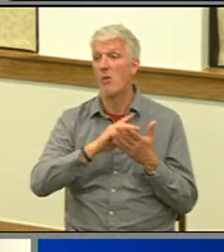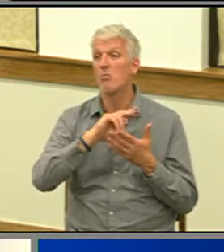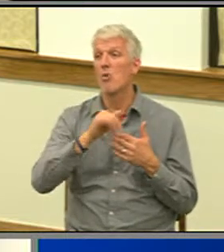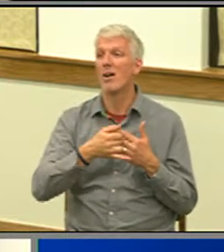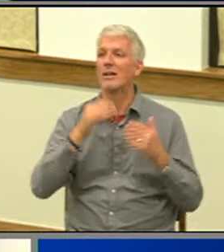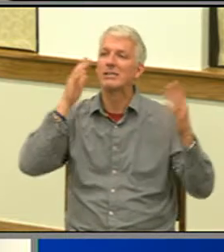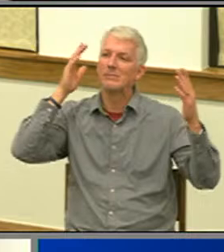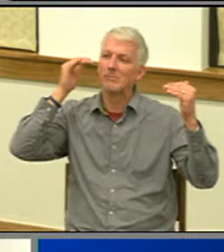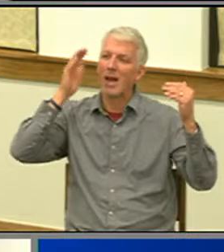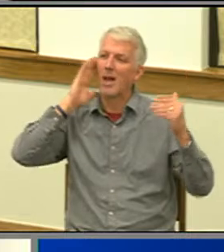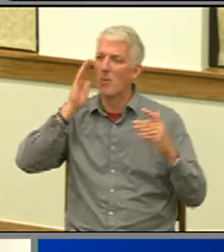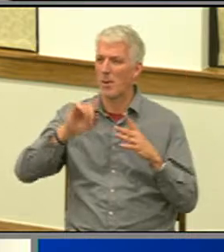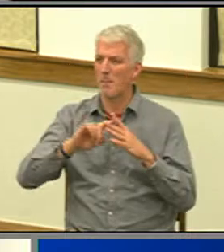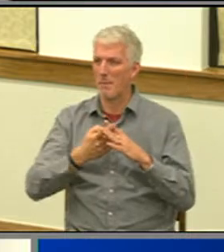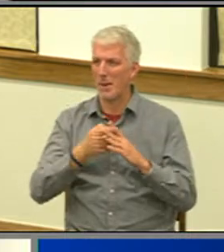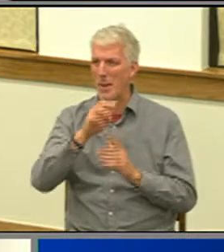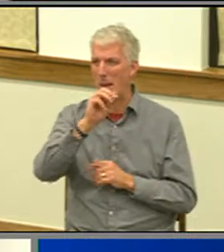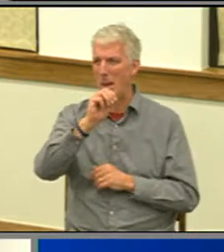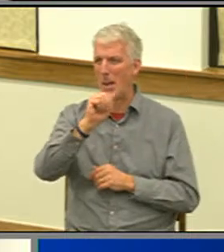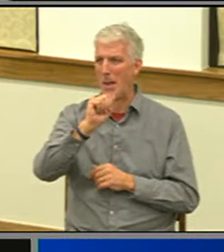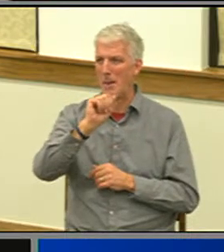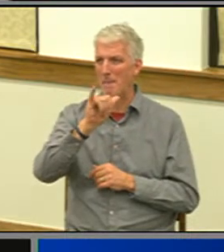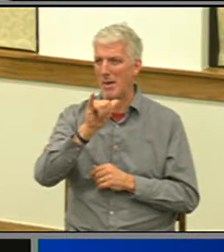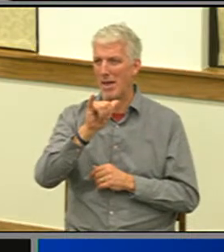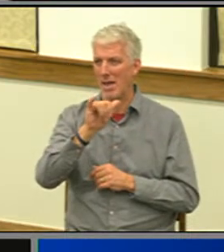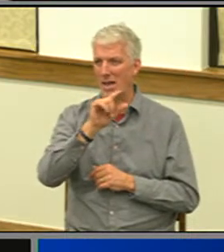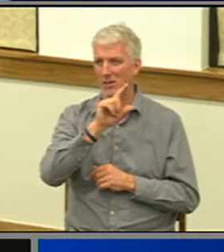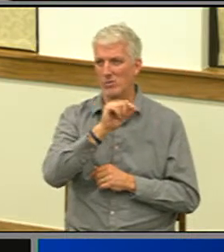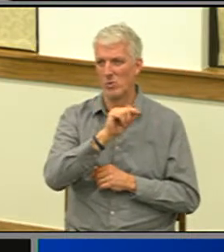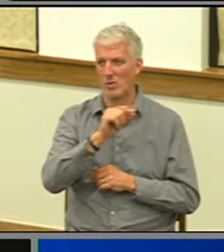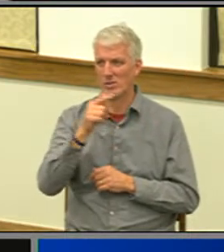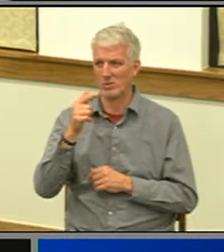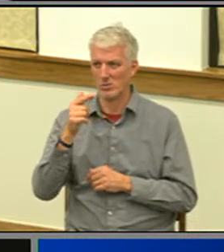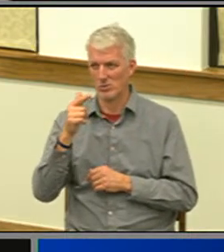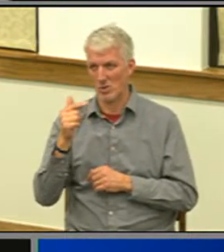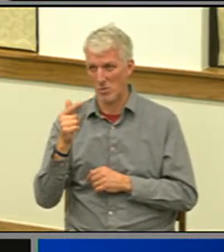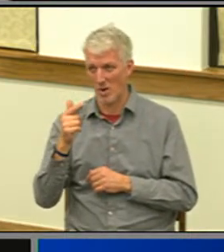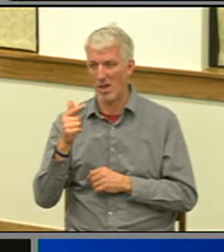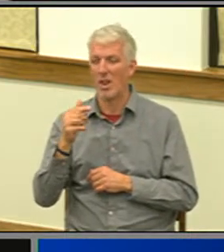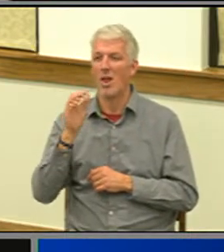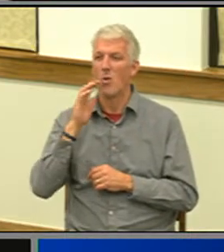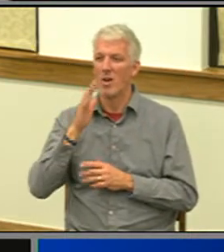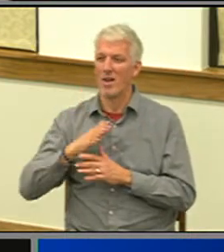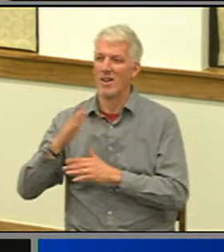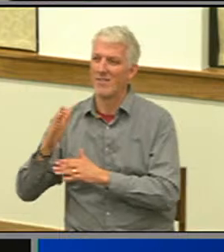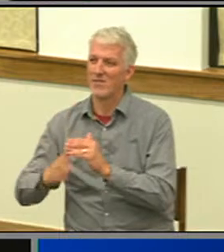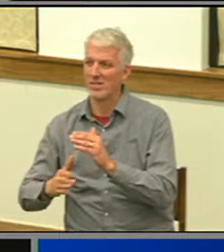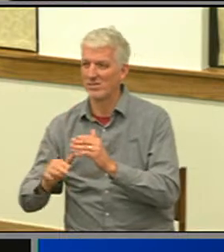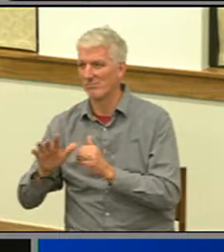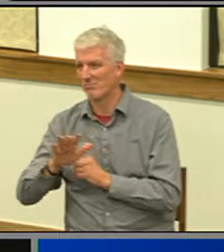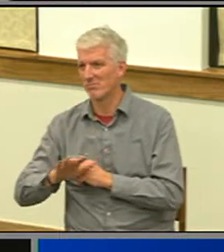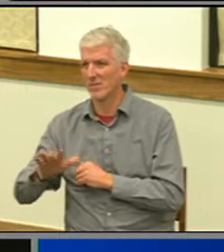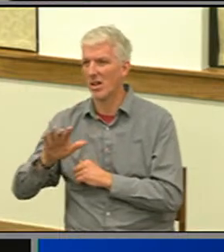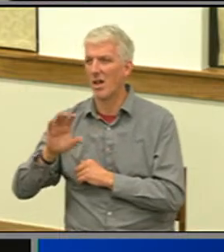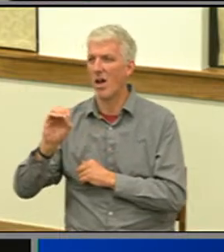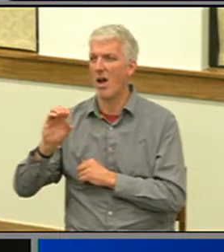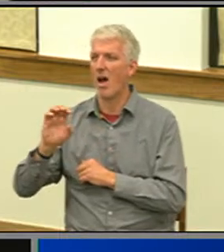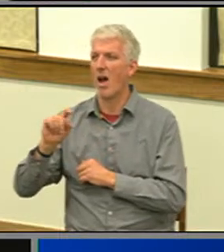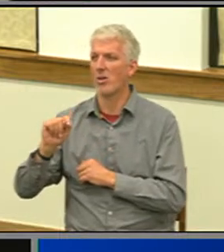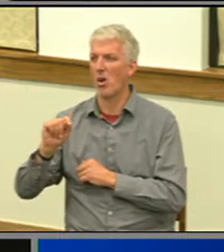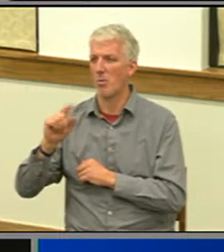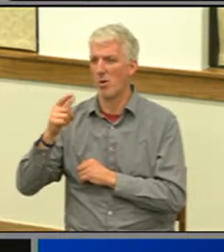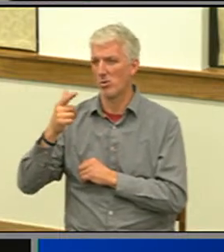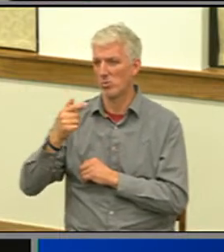to begin May of 2021, and we anticipate to finish construction in October